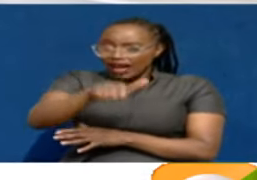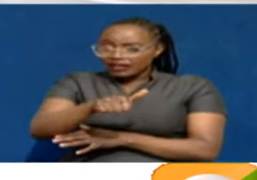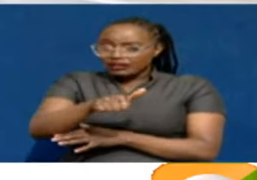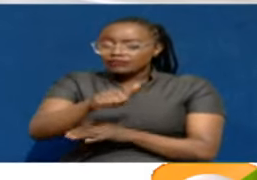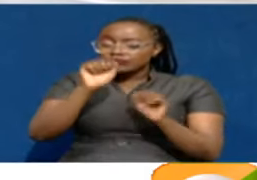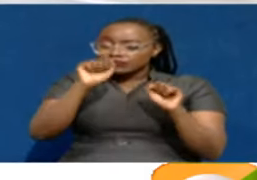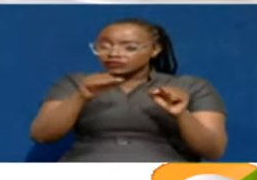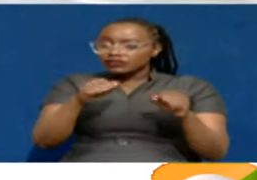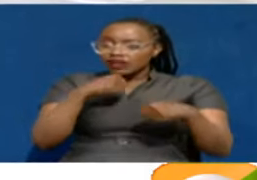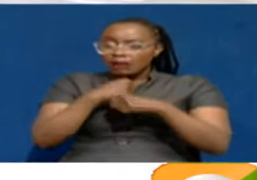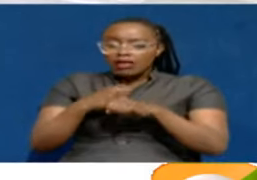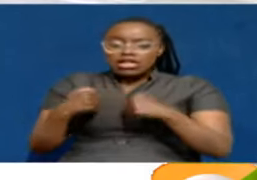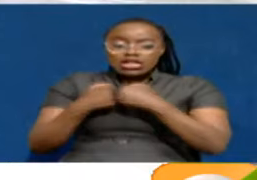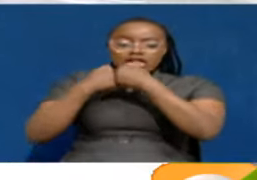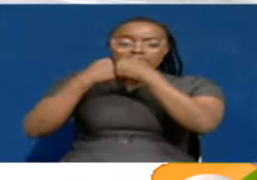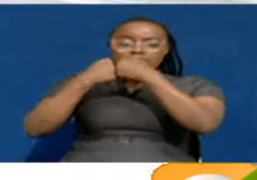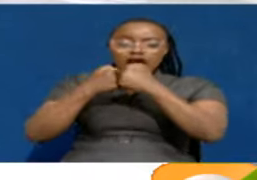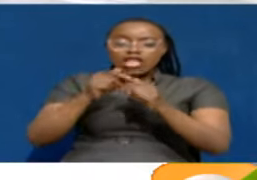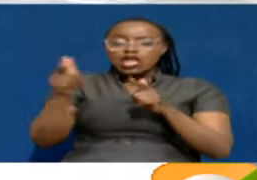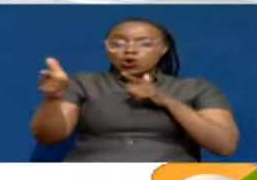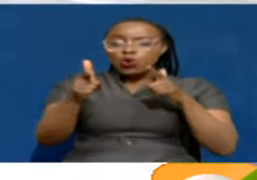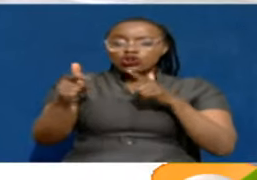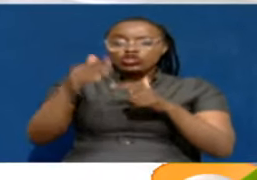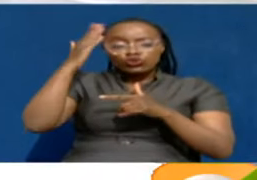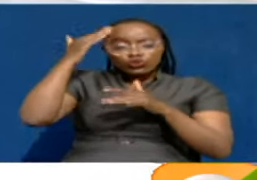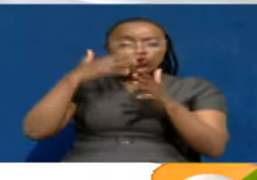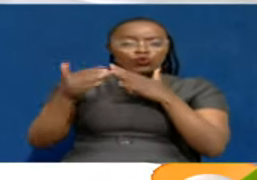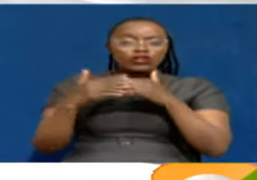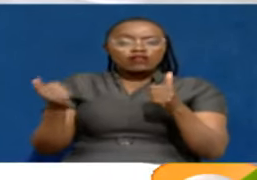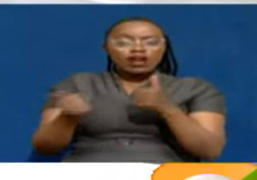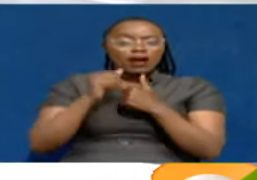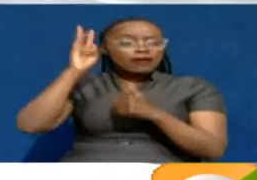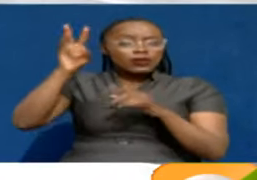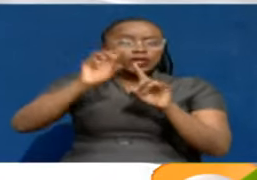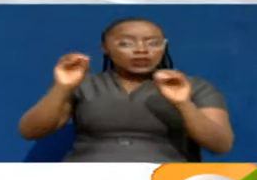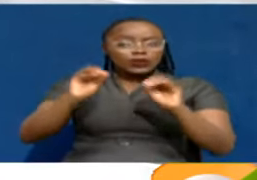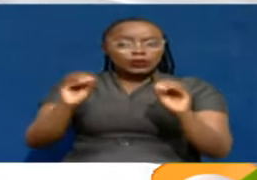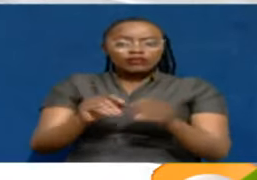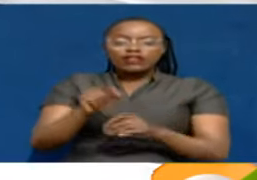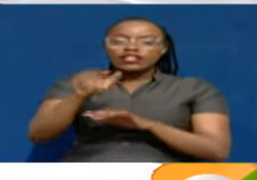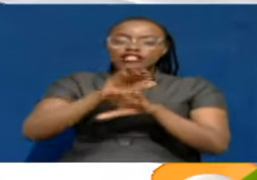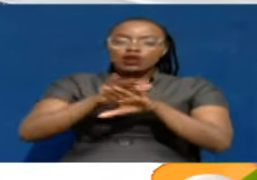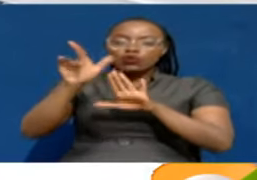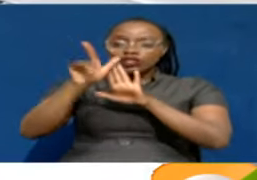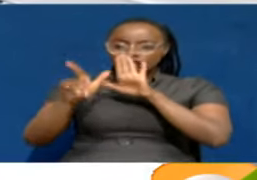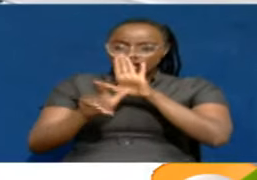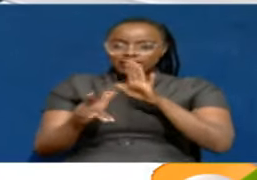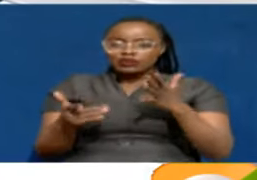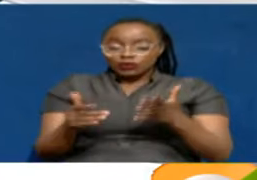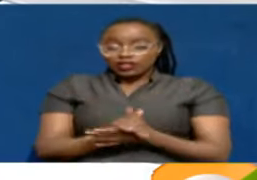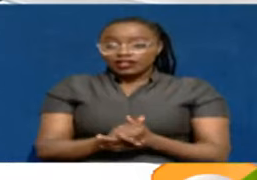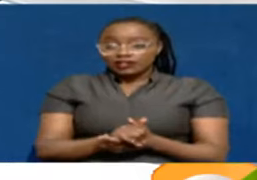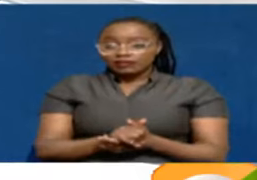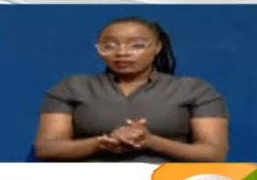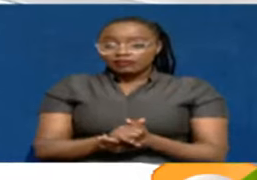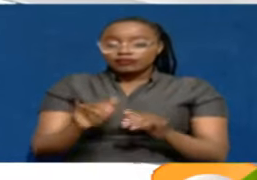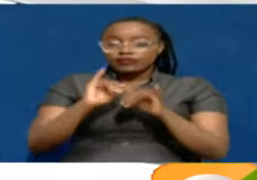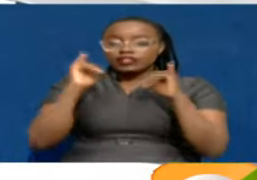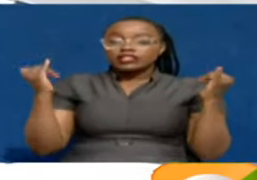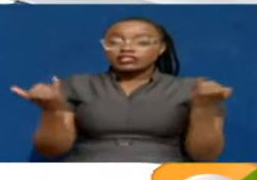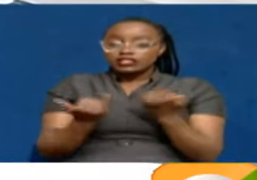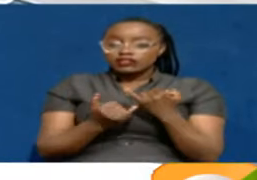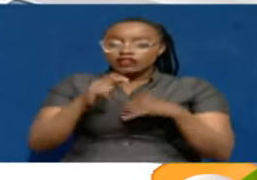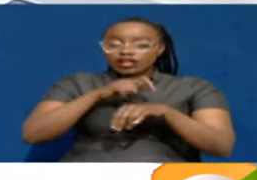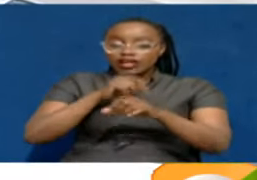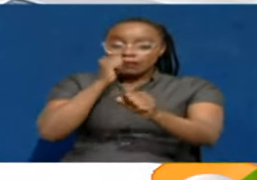can cause a real standoff. And you actually don't even know what to do. And this is a good lesson that institutions,